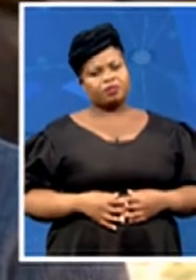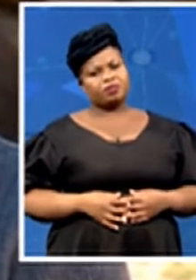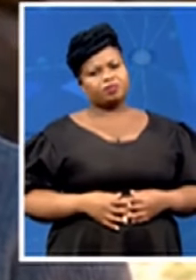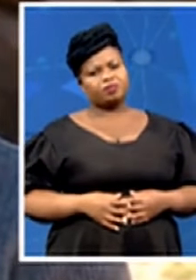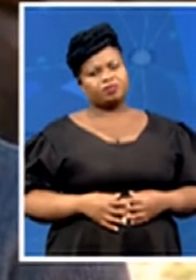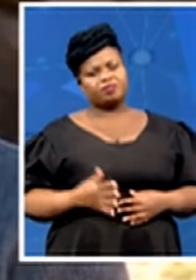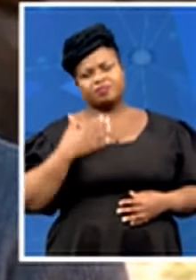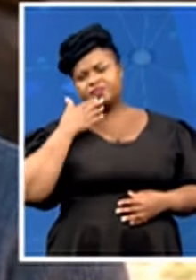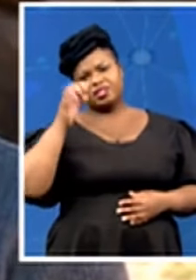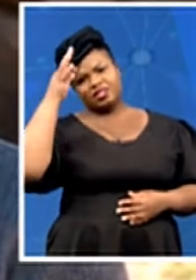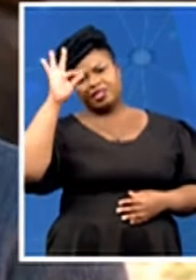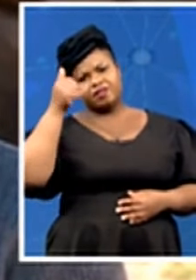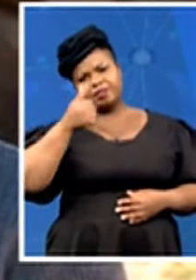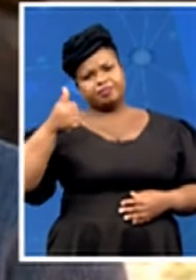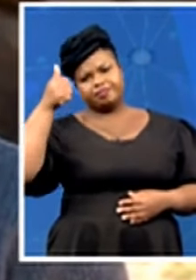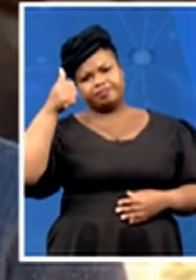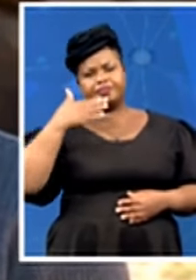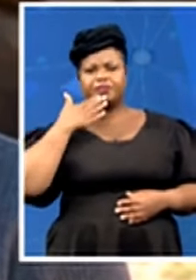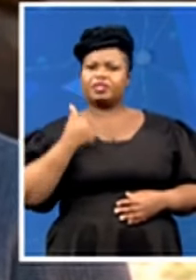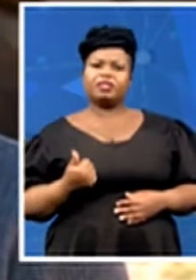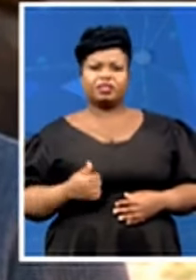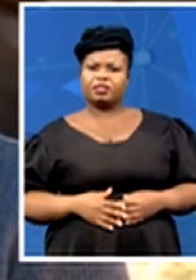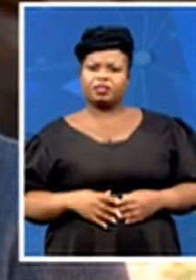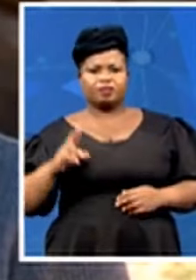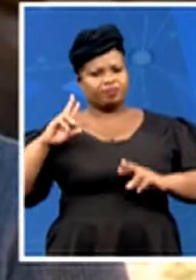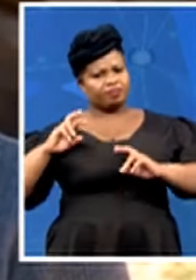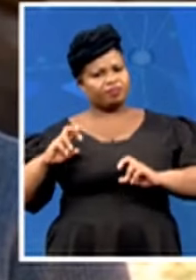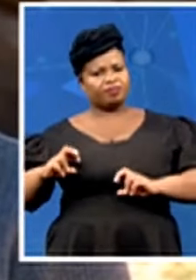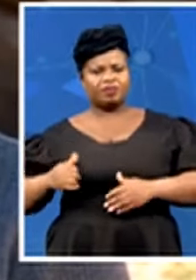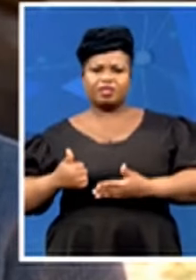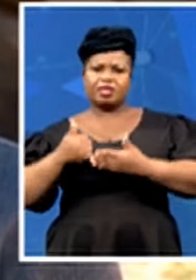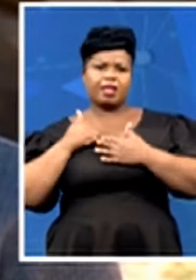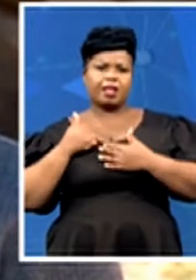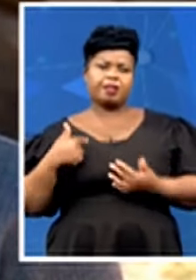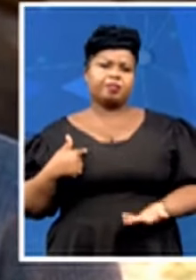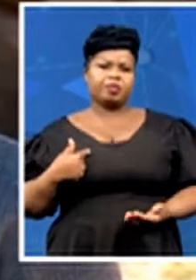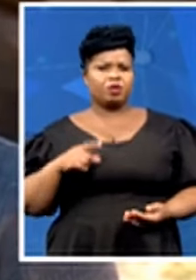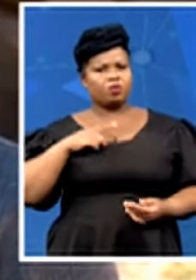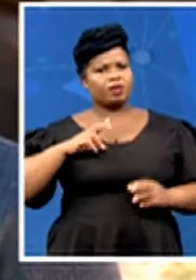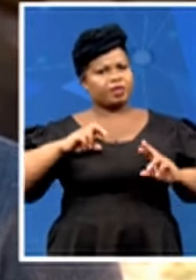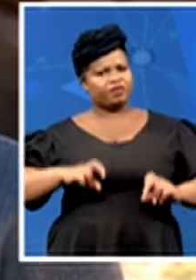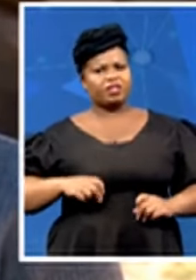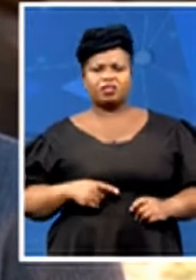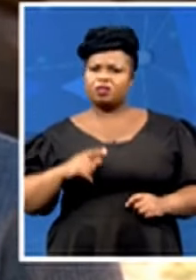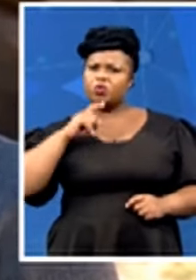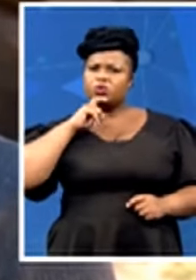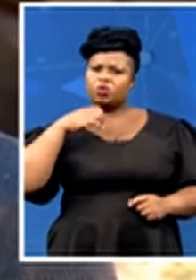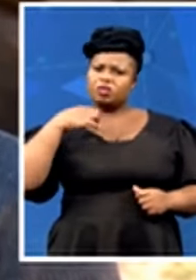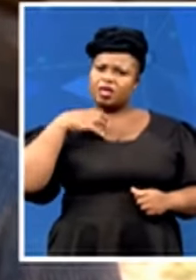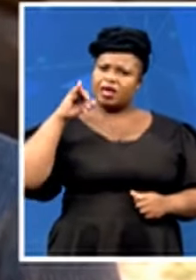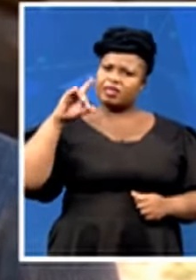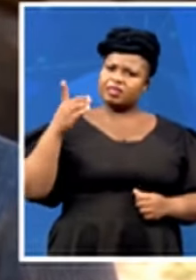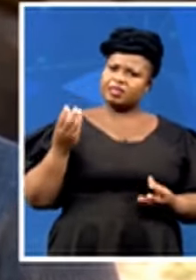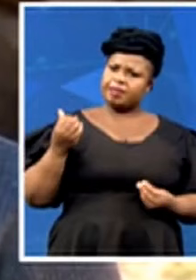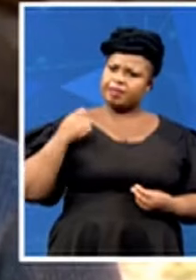I appeal to government to intervene in my case and investigate who is using my ID number and earning a salary